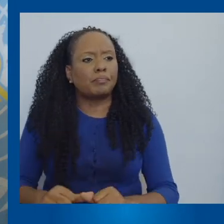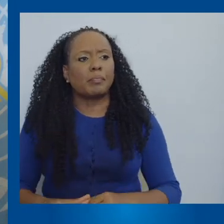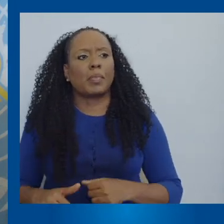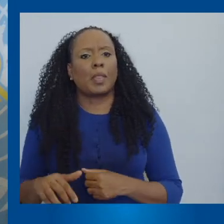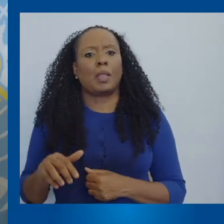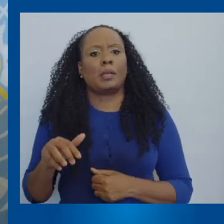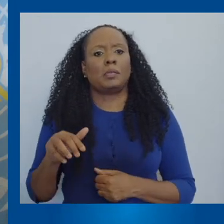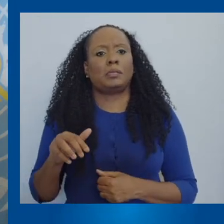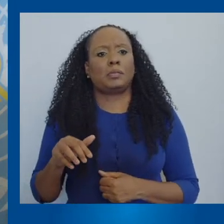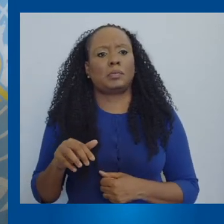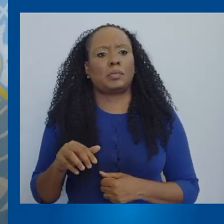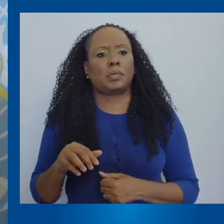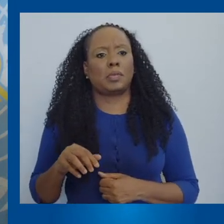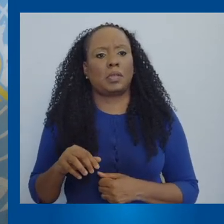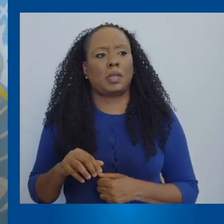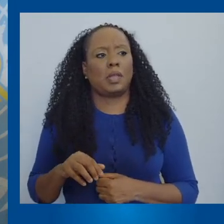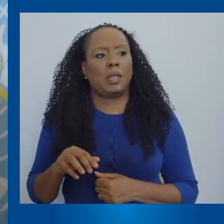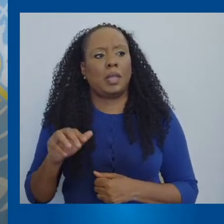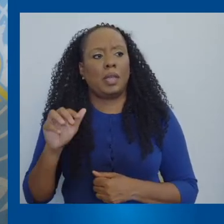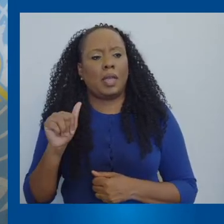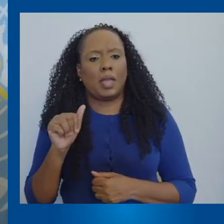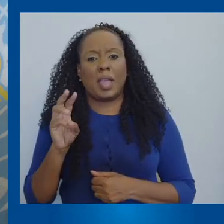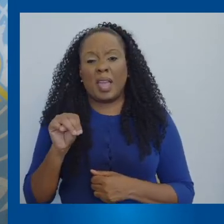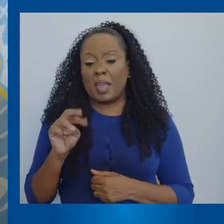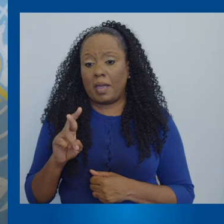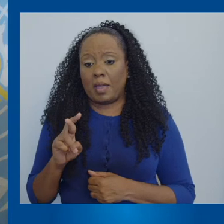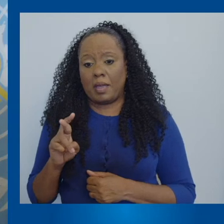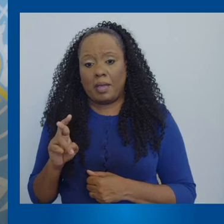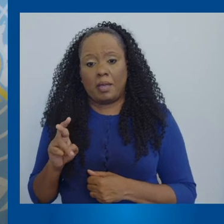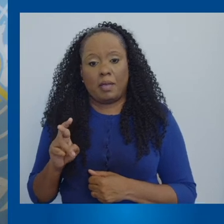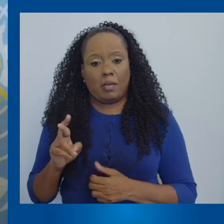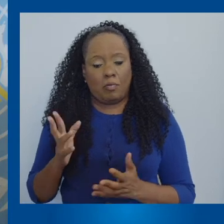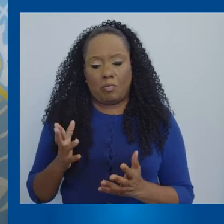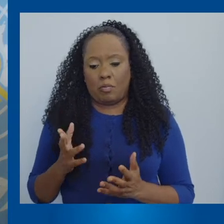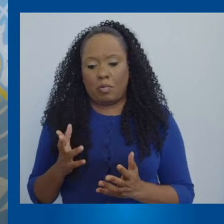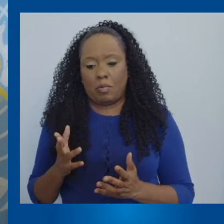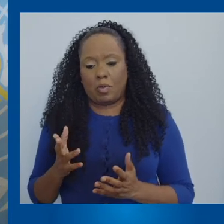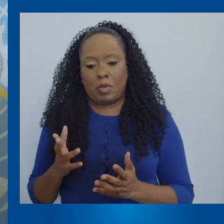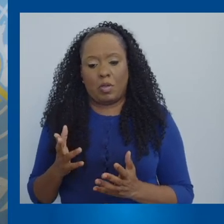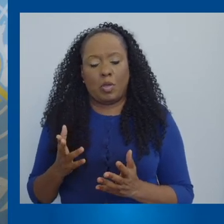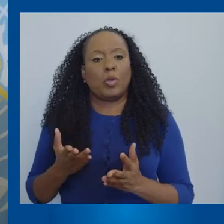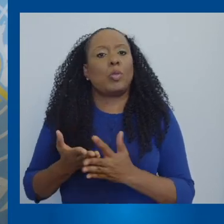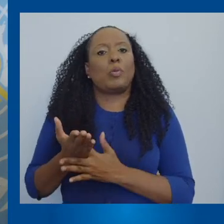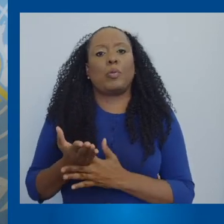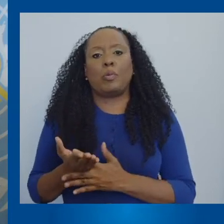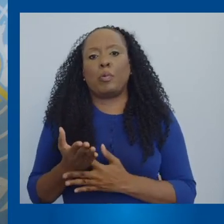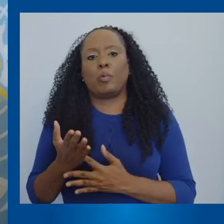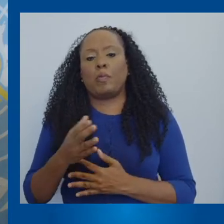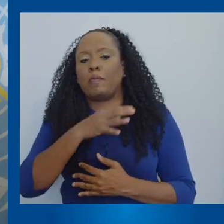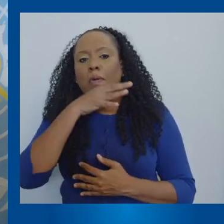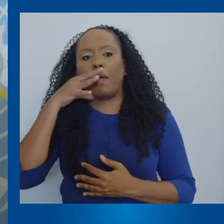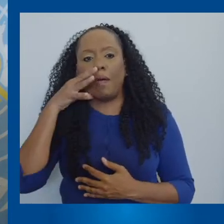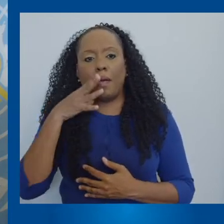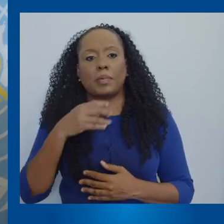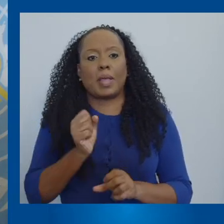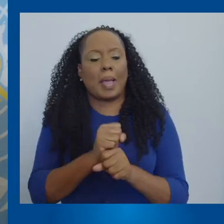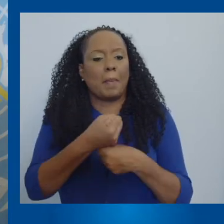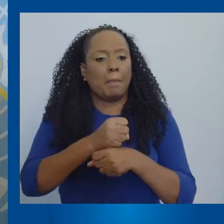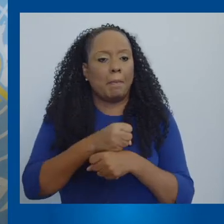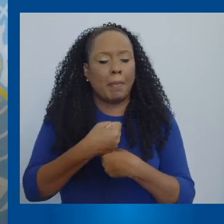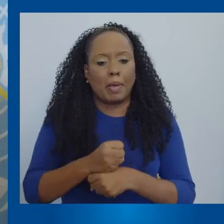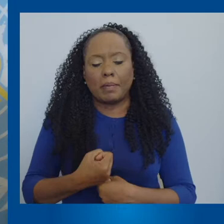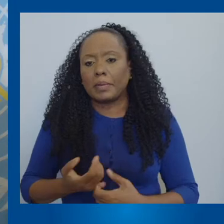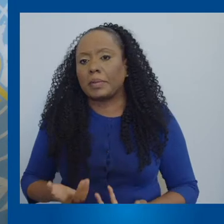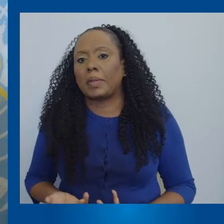into the environment, literally down the sink, through runoff from farms, through effluents from manufacturing